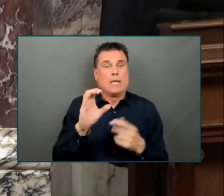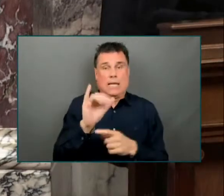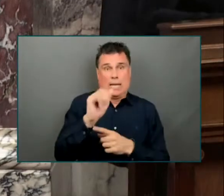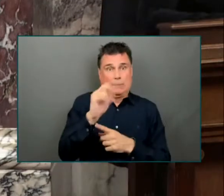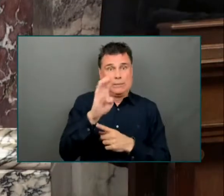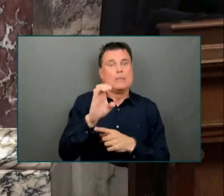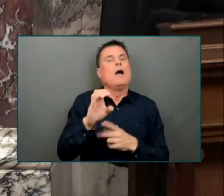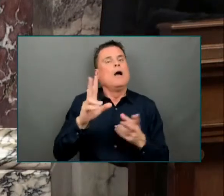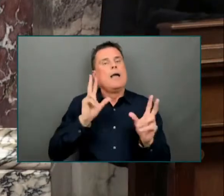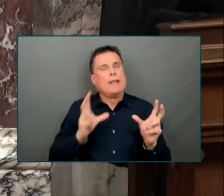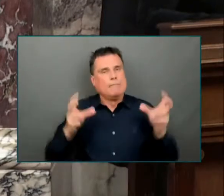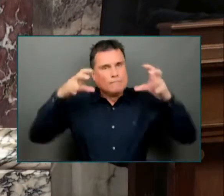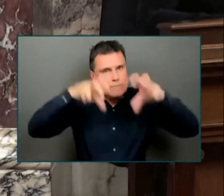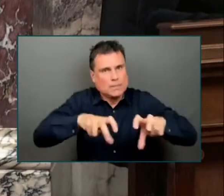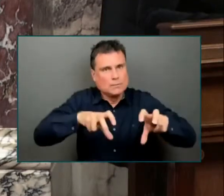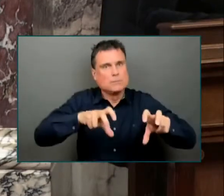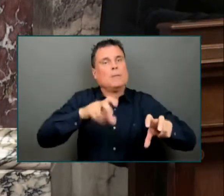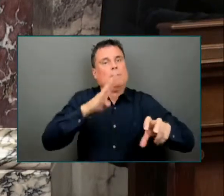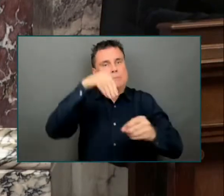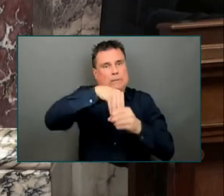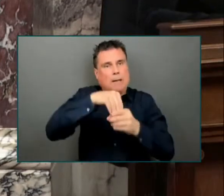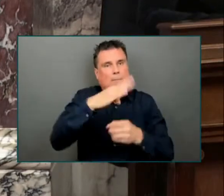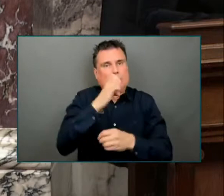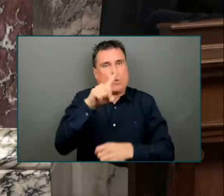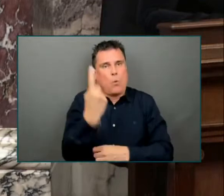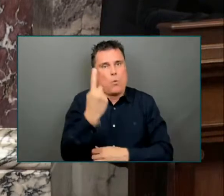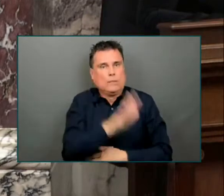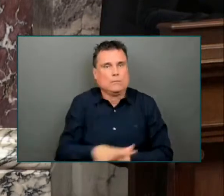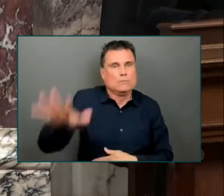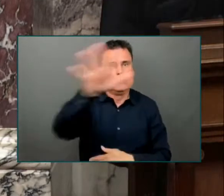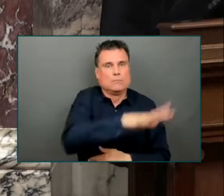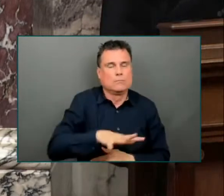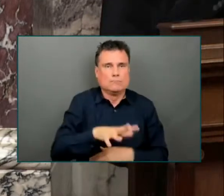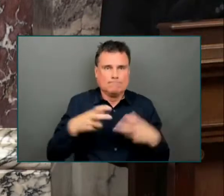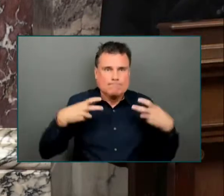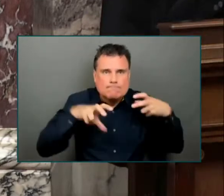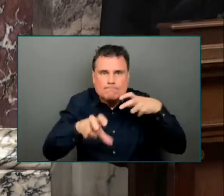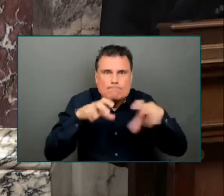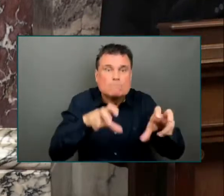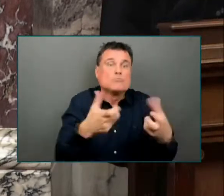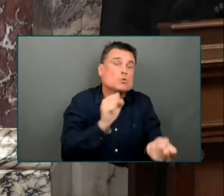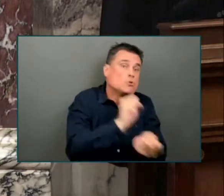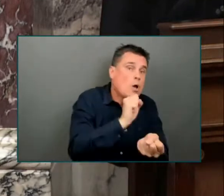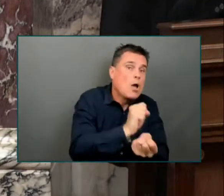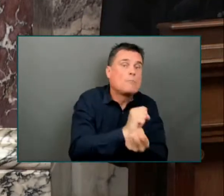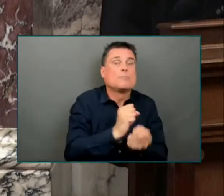keep jobs and investment at home here in British Columbia.